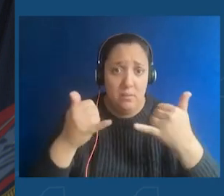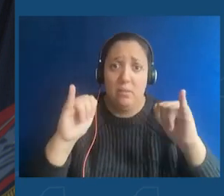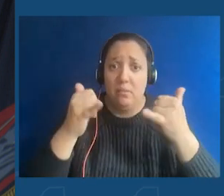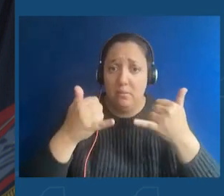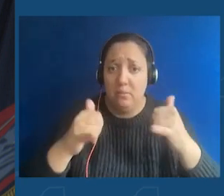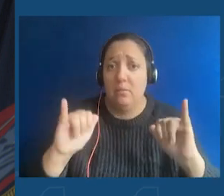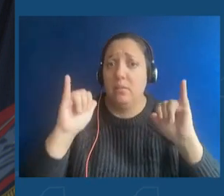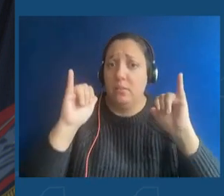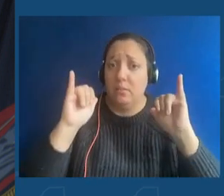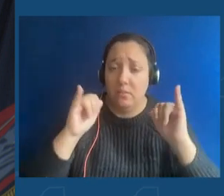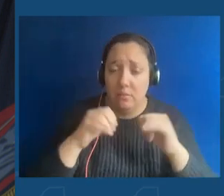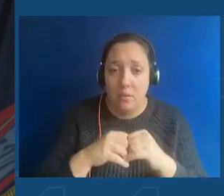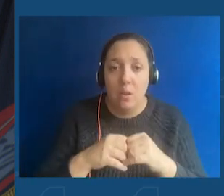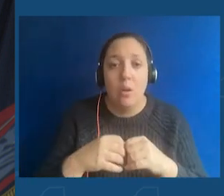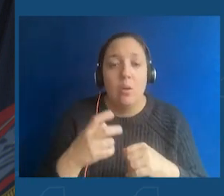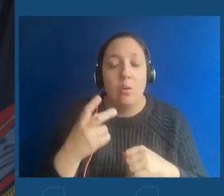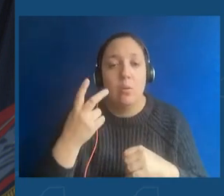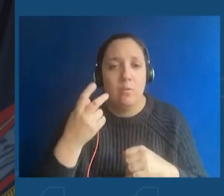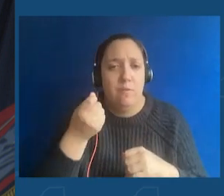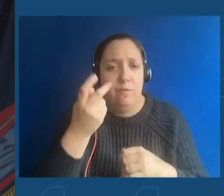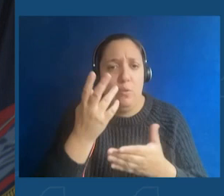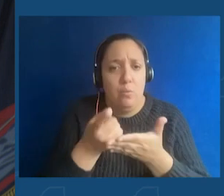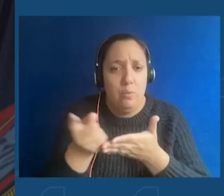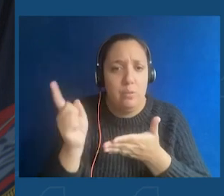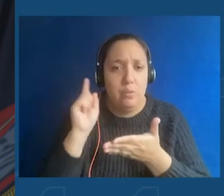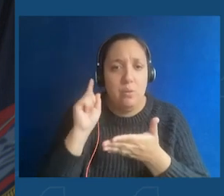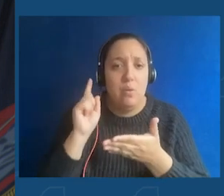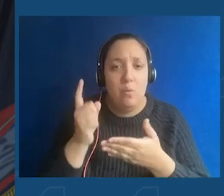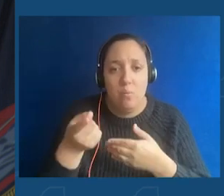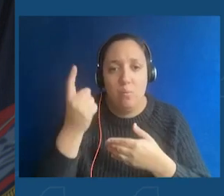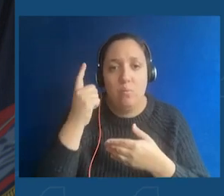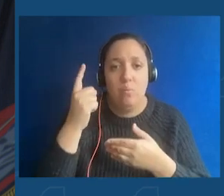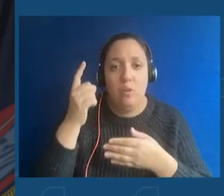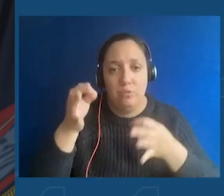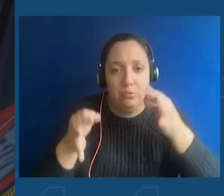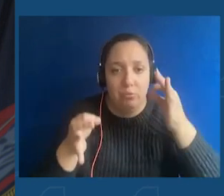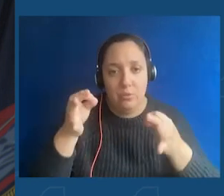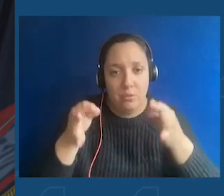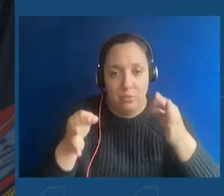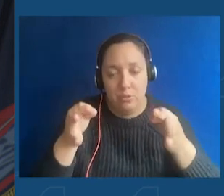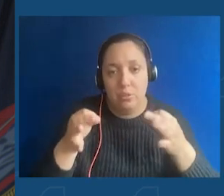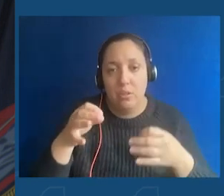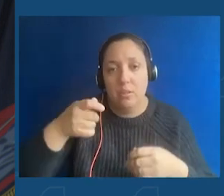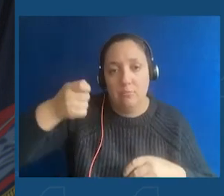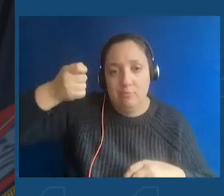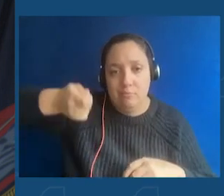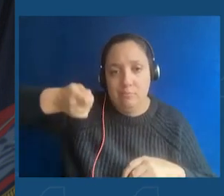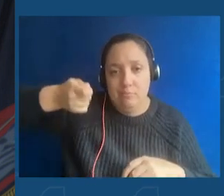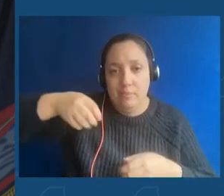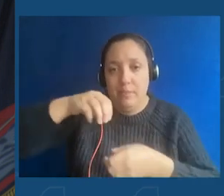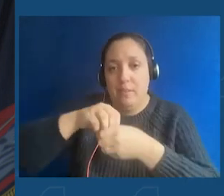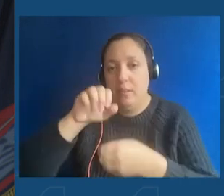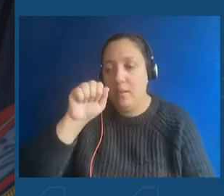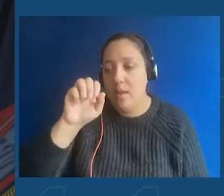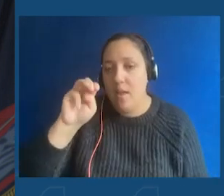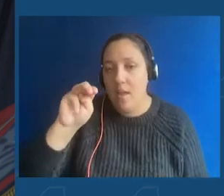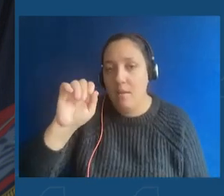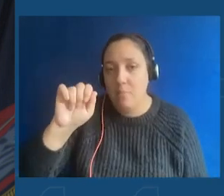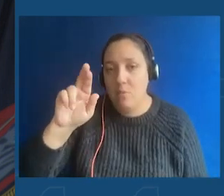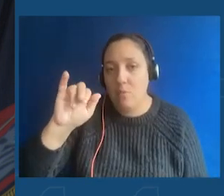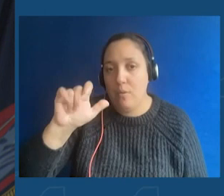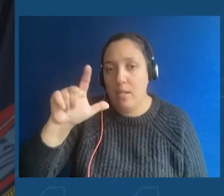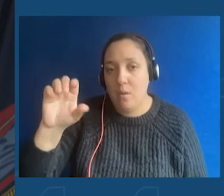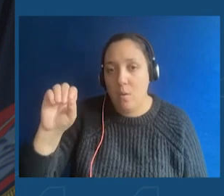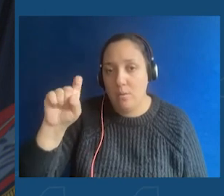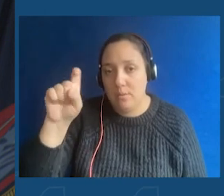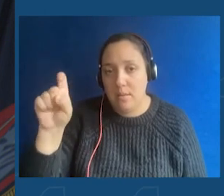we saw a hard-line mega judge in Amarillo, Texas, issued an unprecedented decree banning